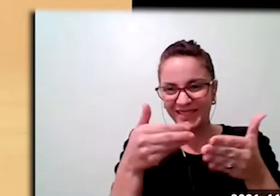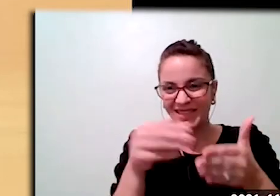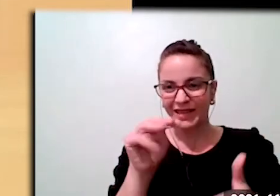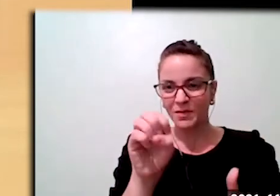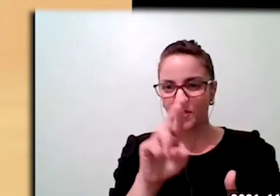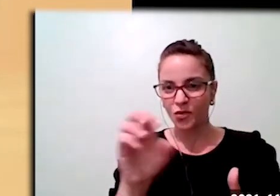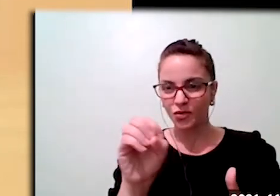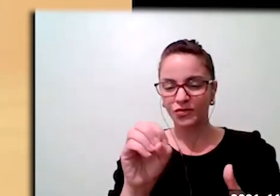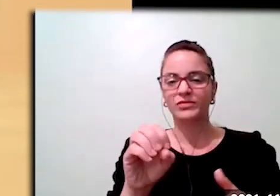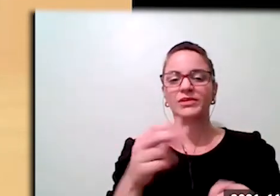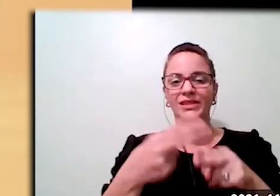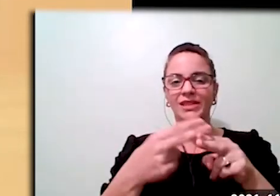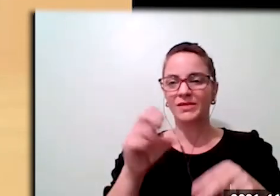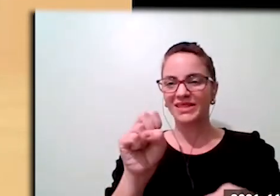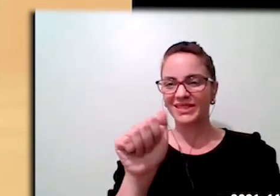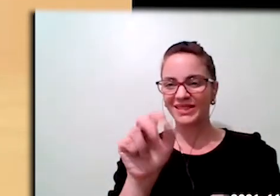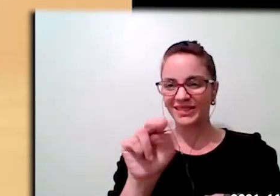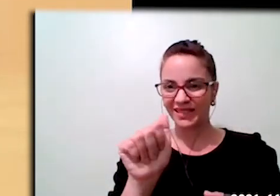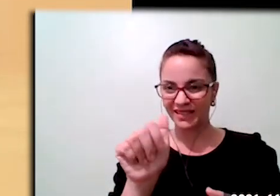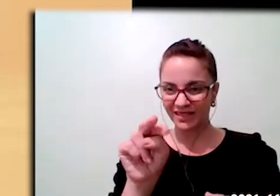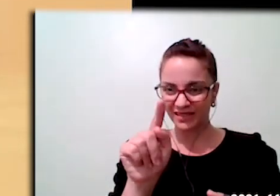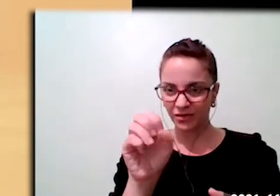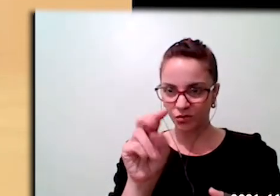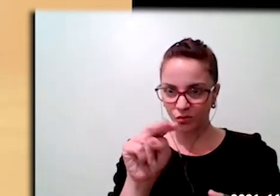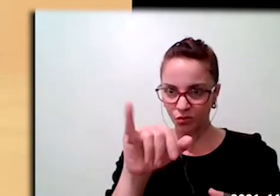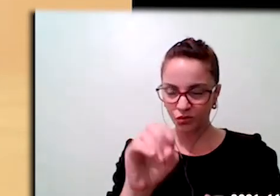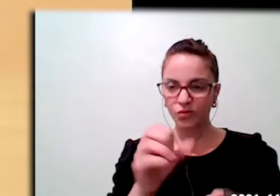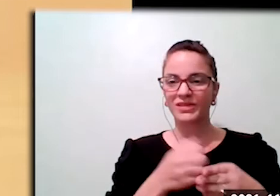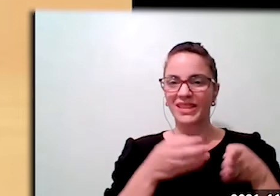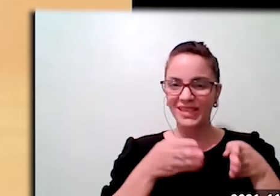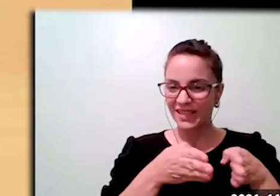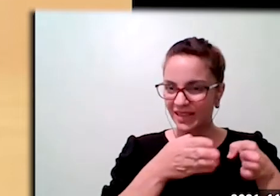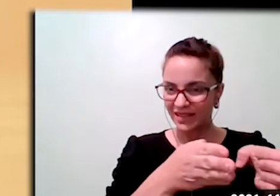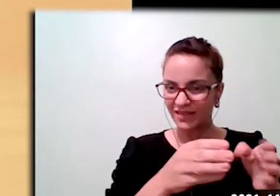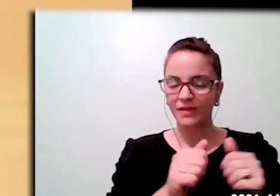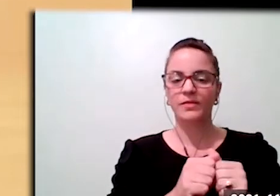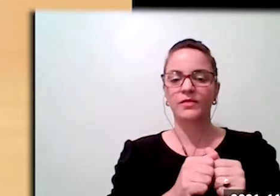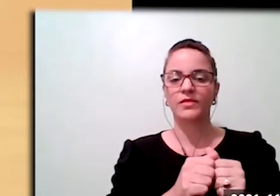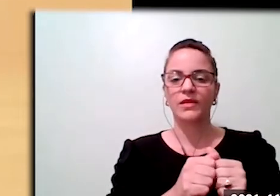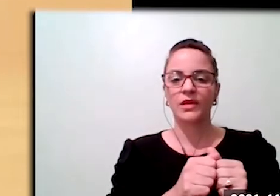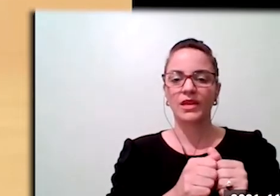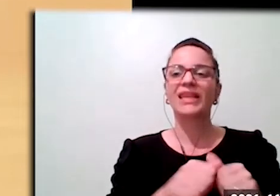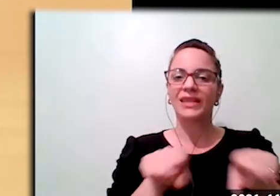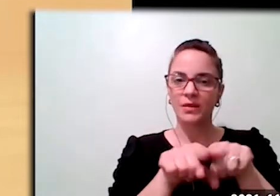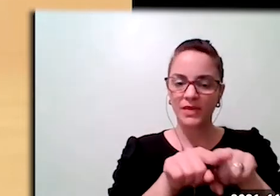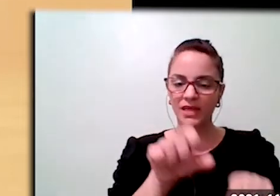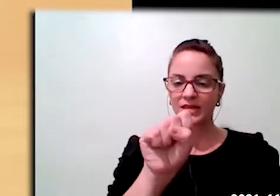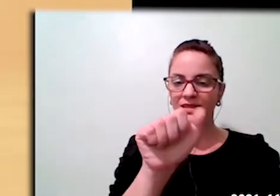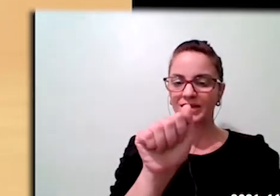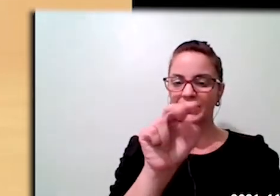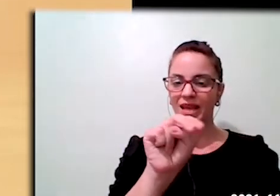way today part of the site of the Paseo Caribe development, the San Jerónimo Fort at Boquerón